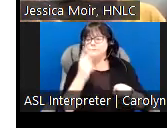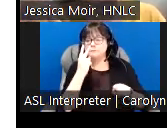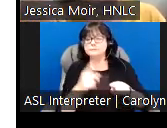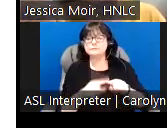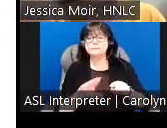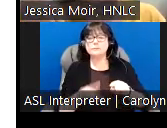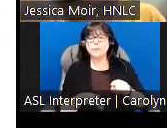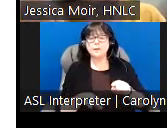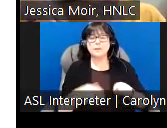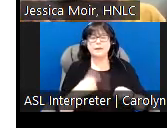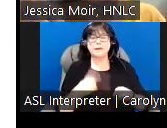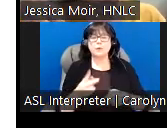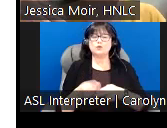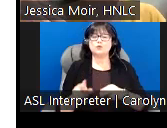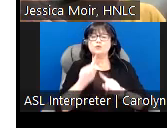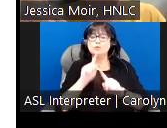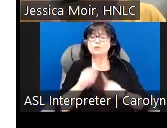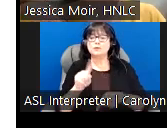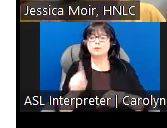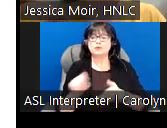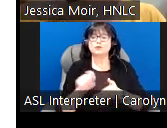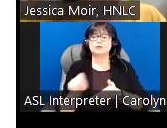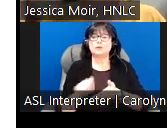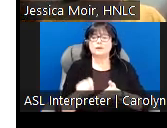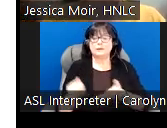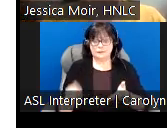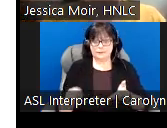short answer question as well.